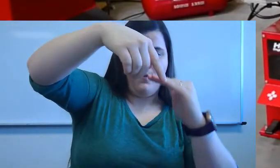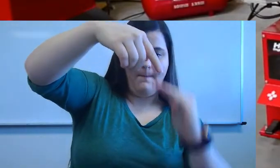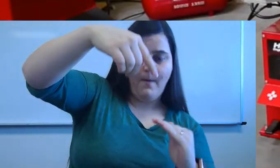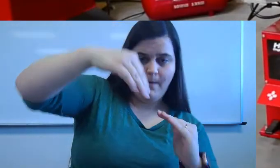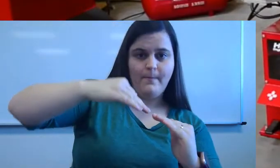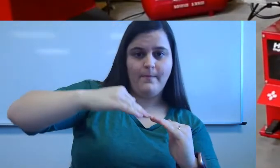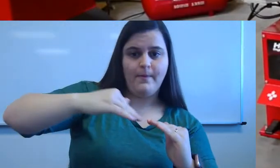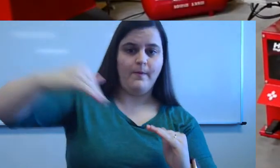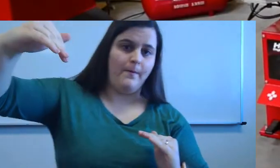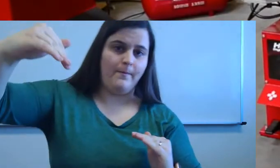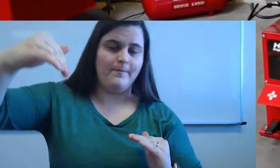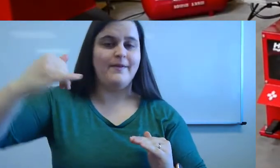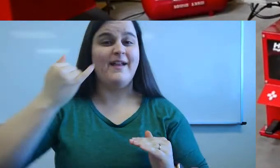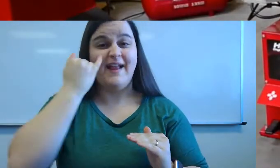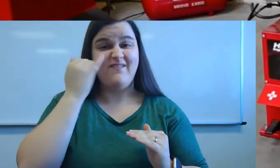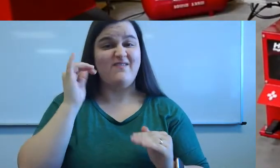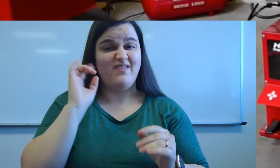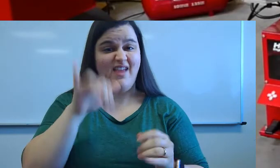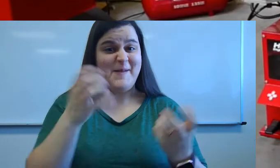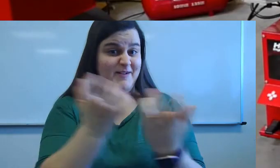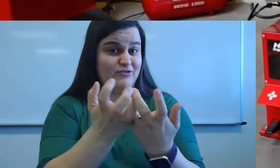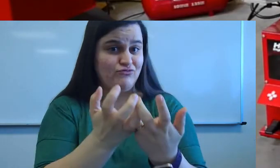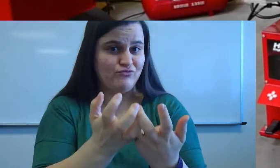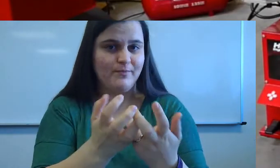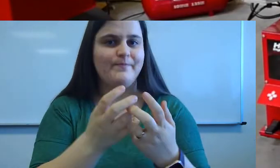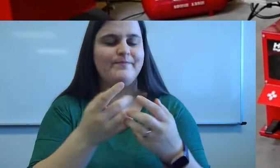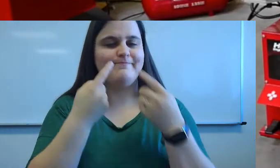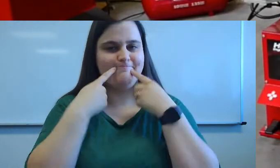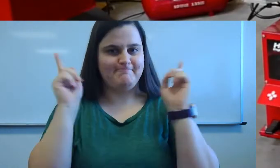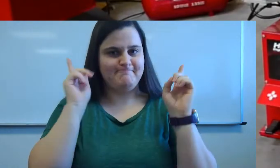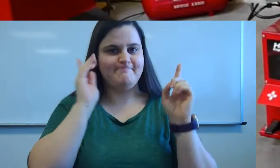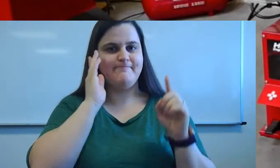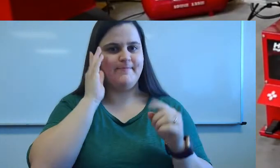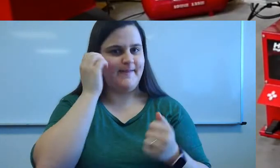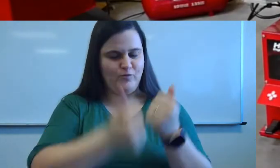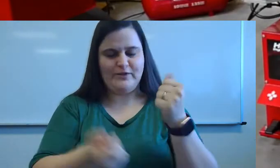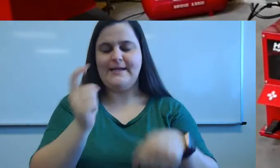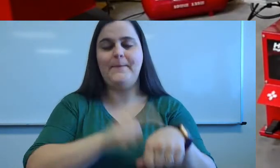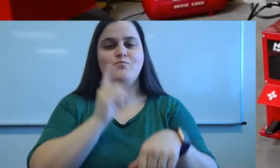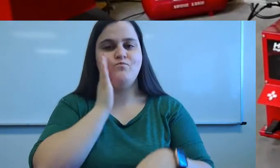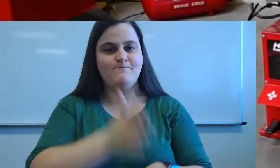If it is, it'll go on every time. If it's not, you're going to have a trouble.